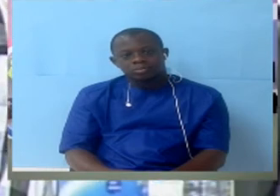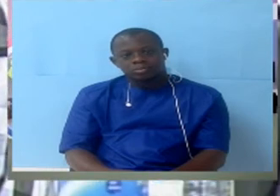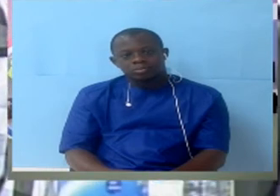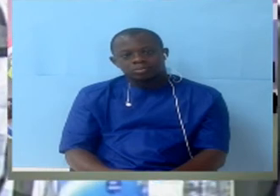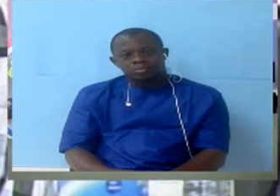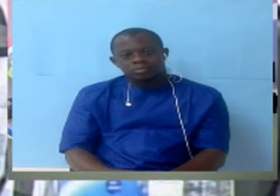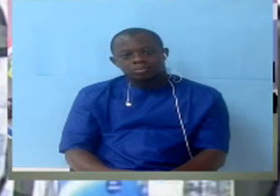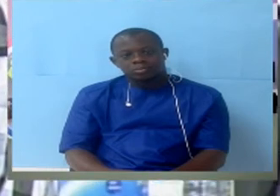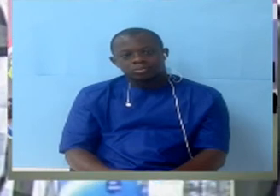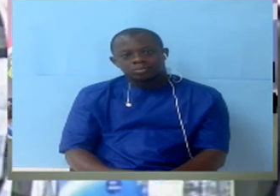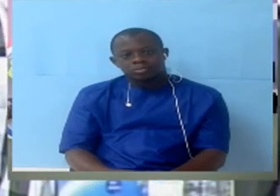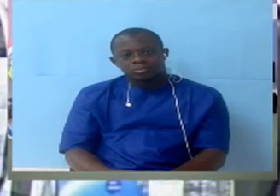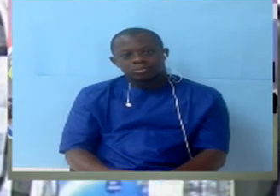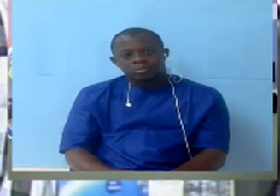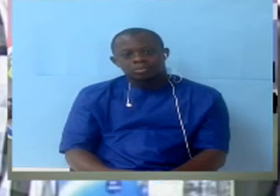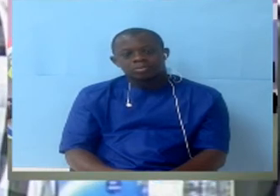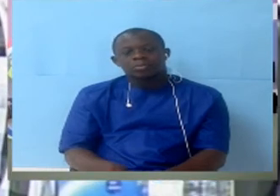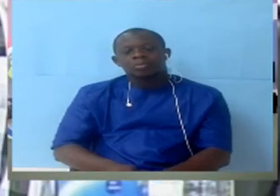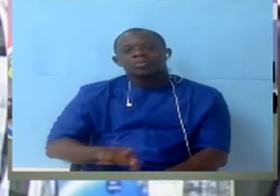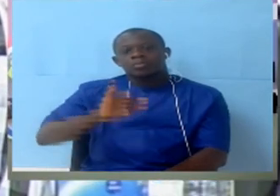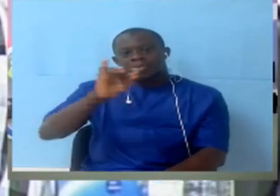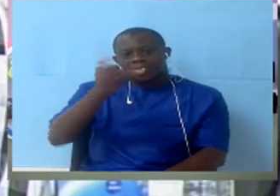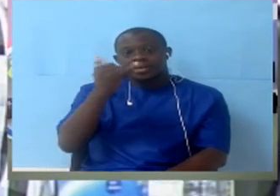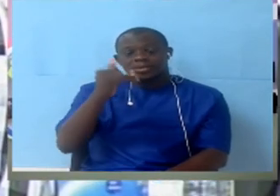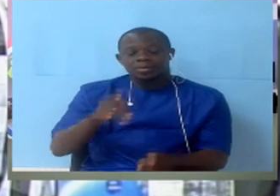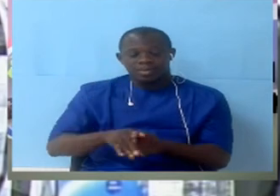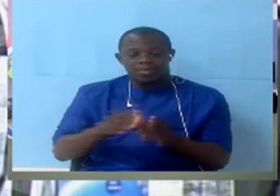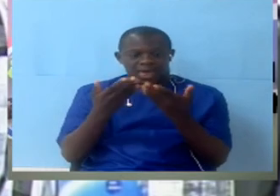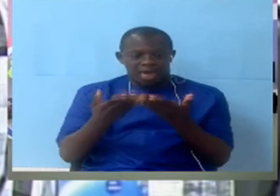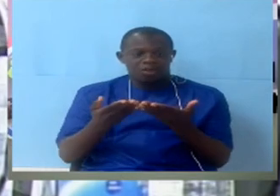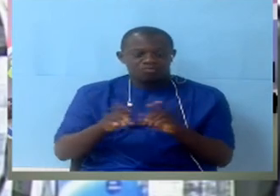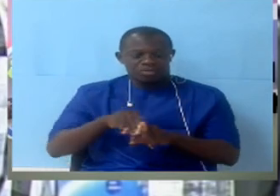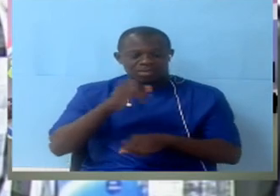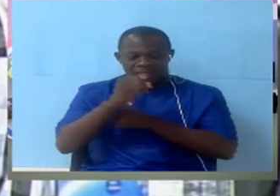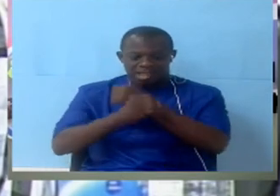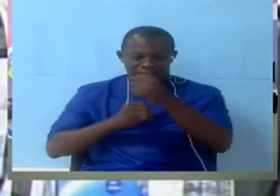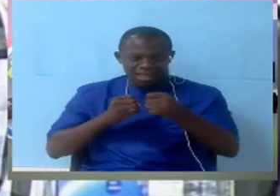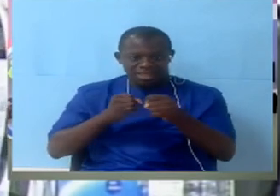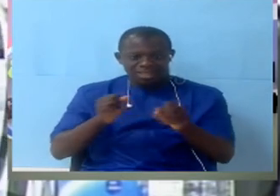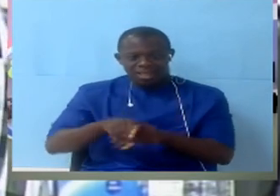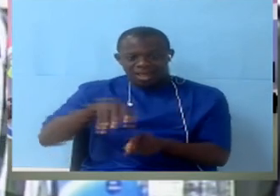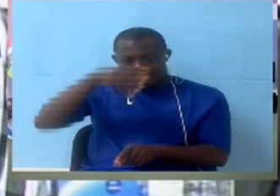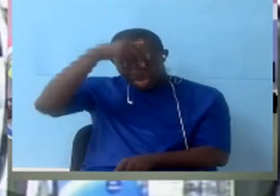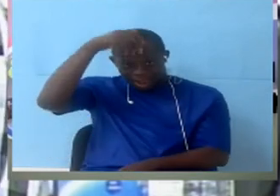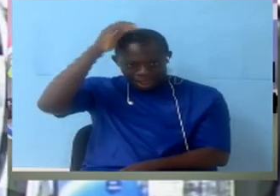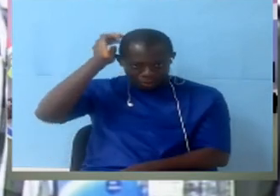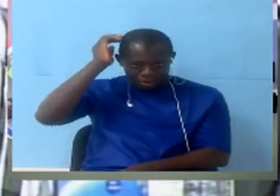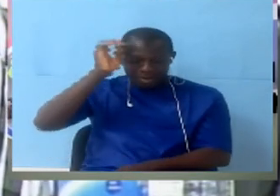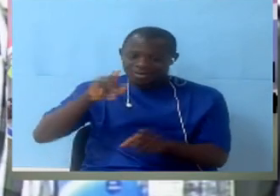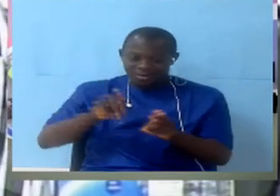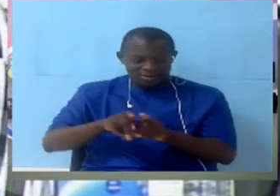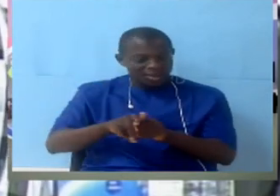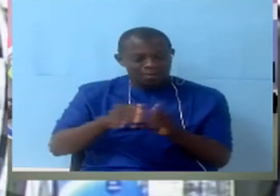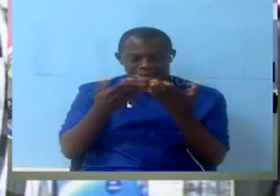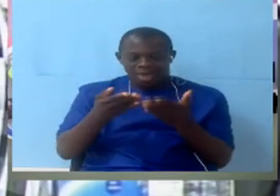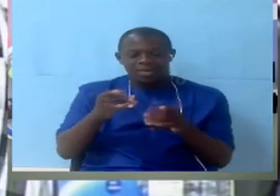bulem jato city wo bulo ni jato frin. Yes, well, the hand that tied the lion, it should be the same hand that will untie the lion.